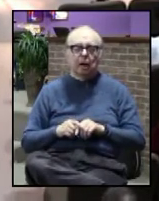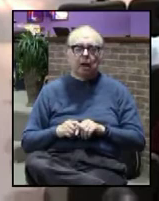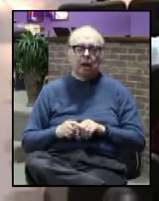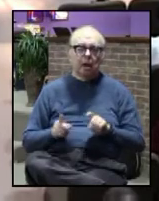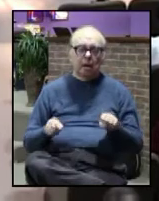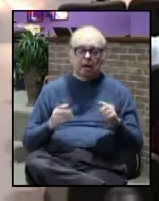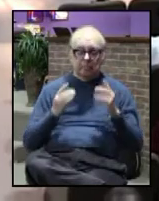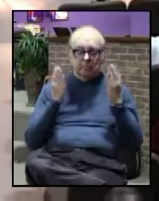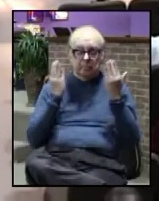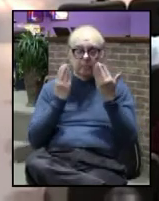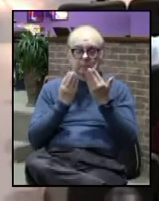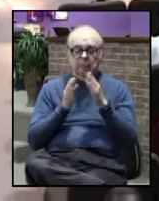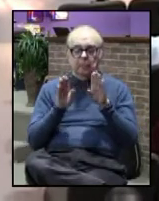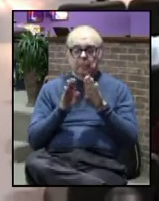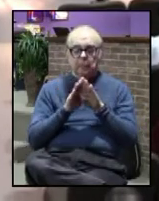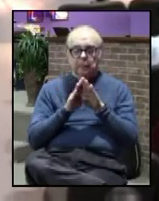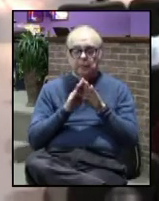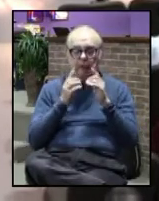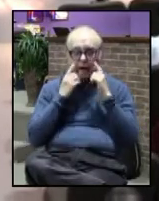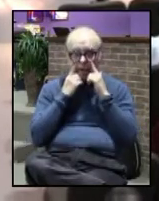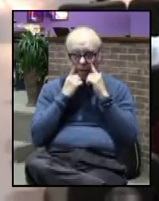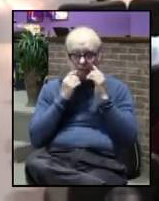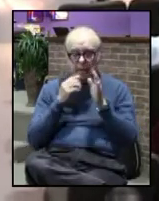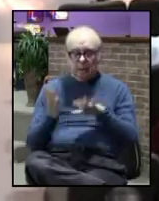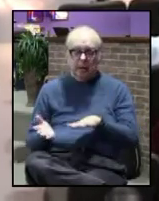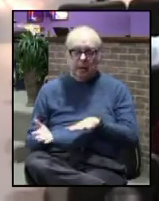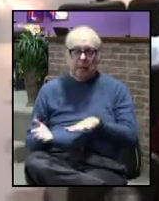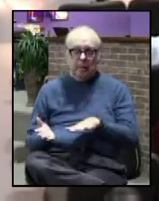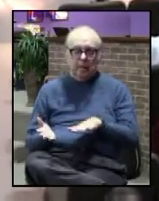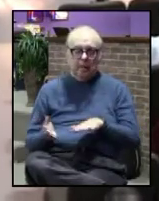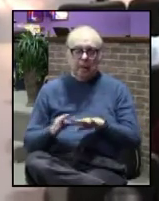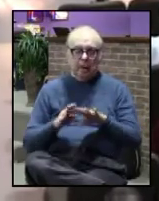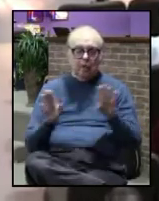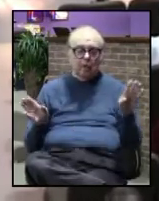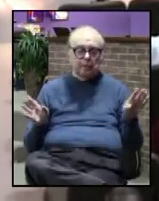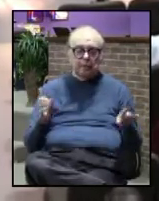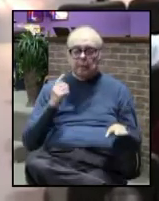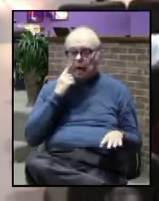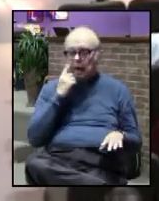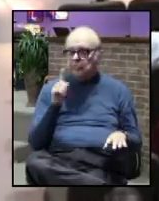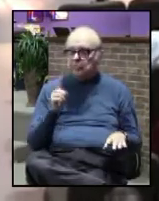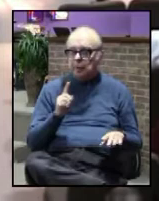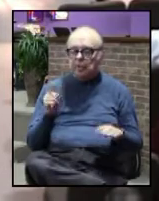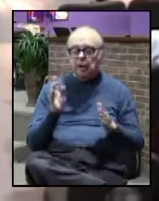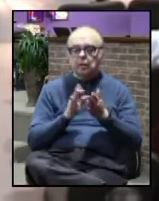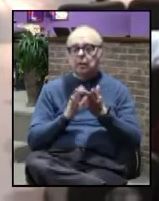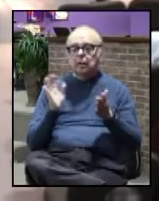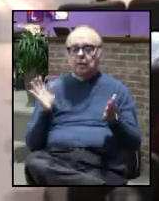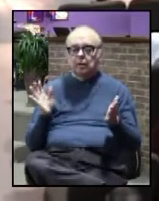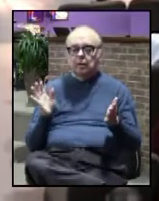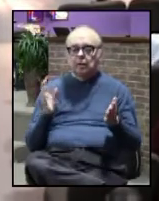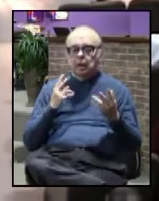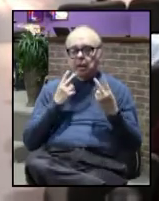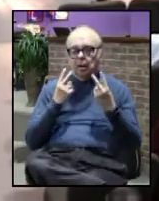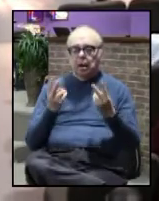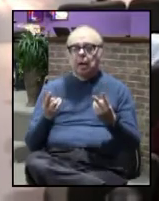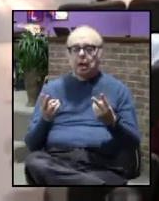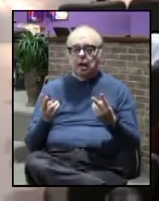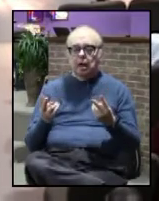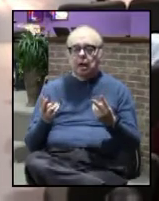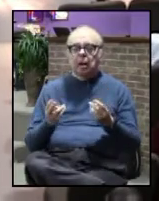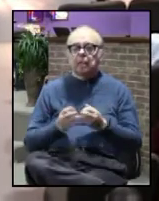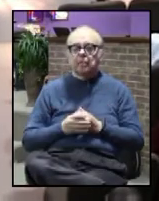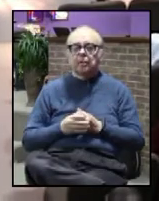When I close my eyes in death, and I get to open my eyes in glory, and to see what he's